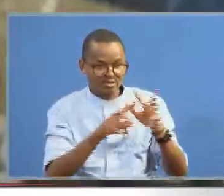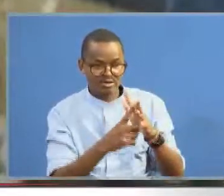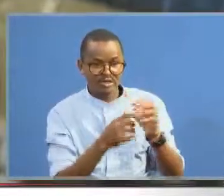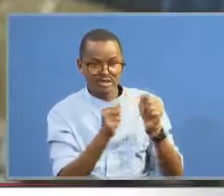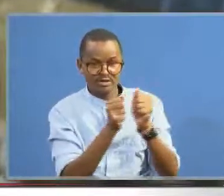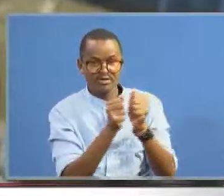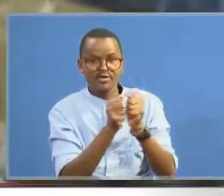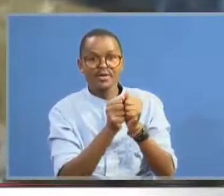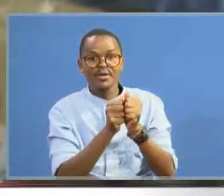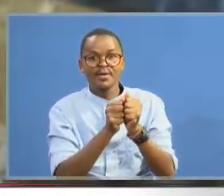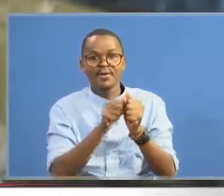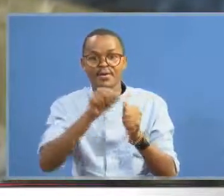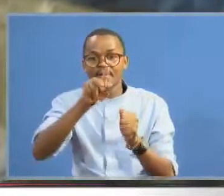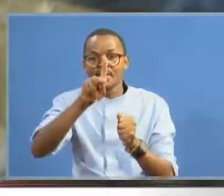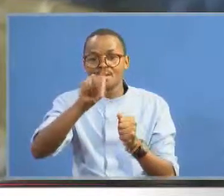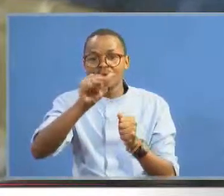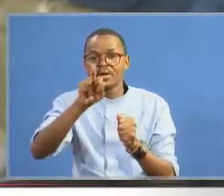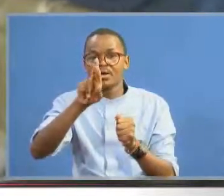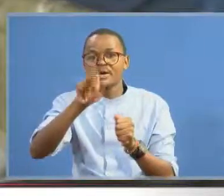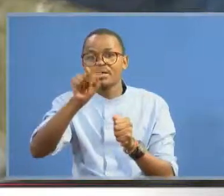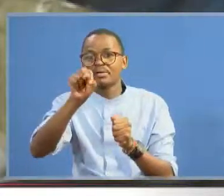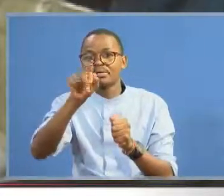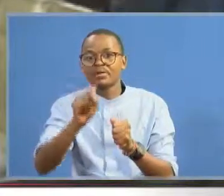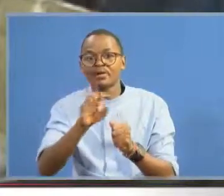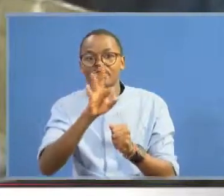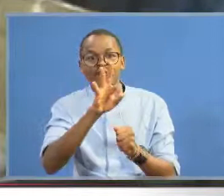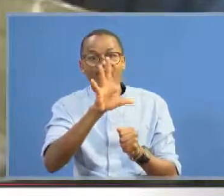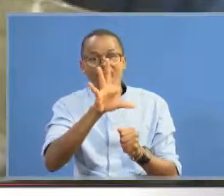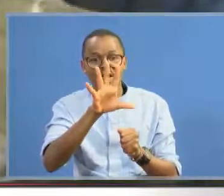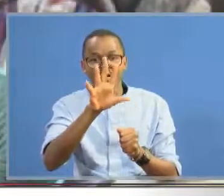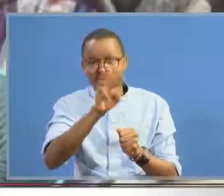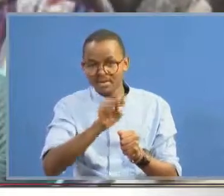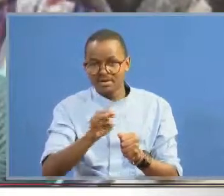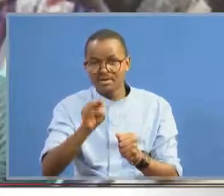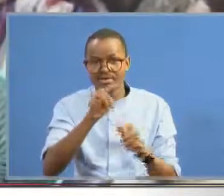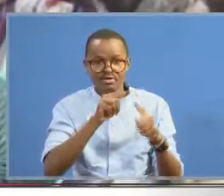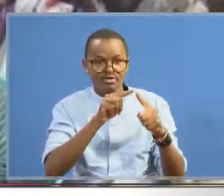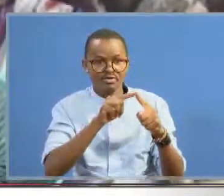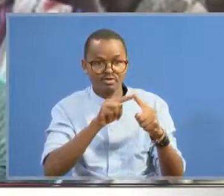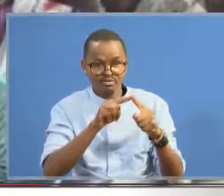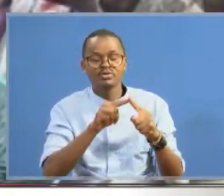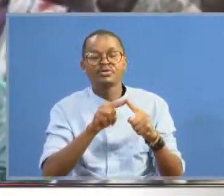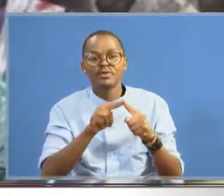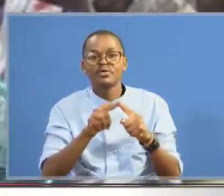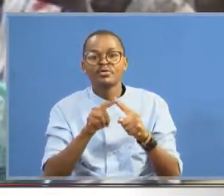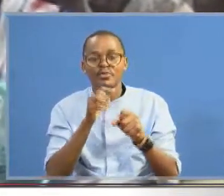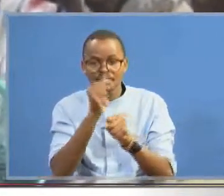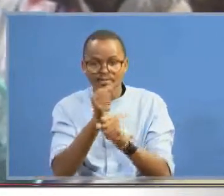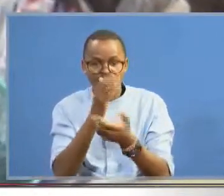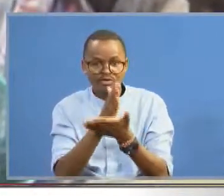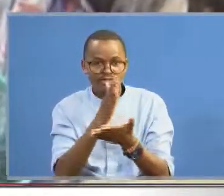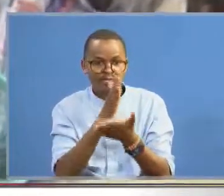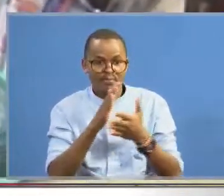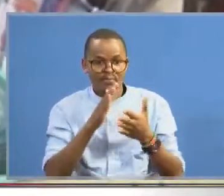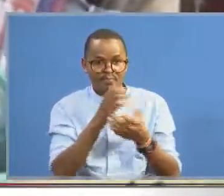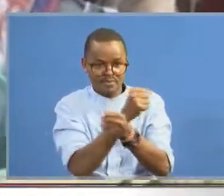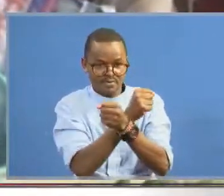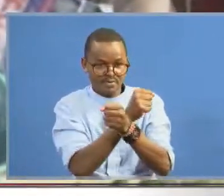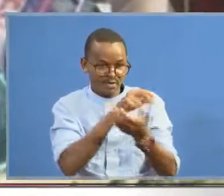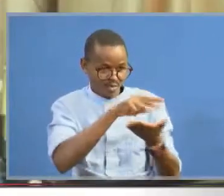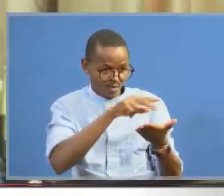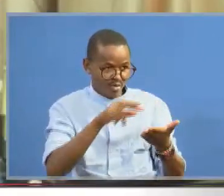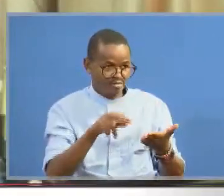is the cabernet market that has been allocated 35 million shillings to footpaths to ensure safety of residents walking on